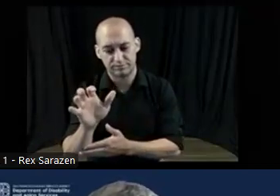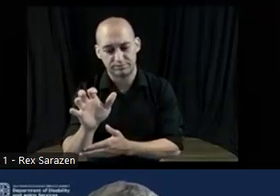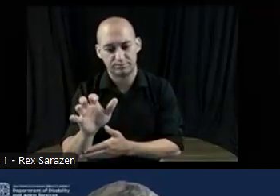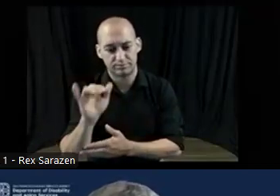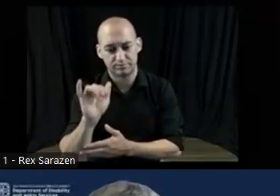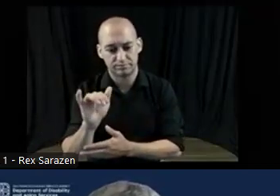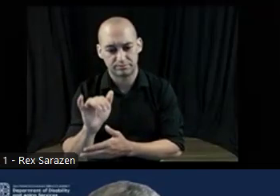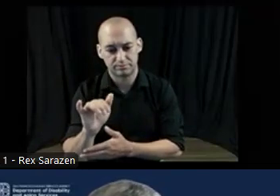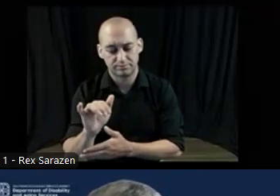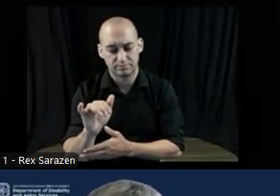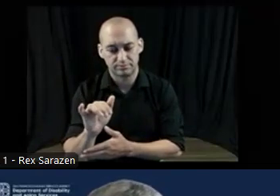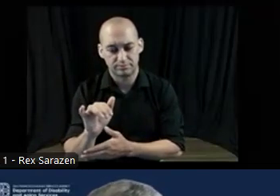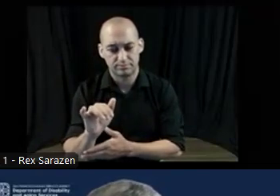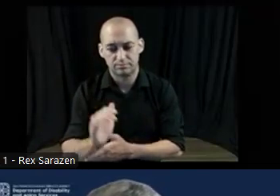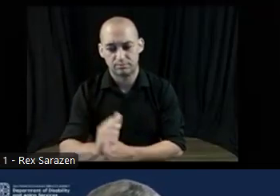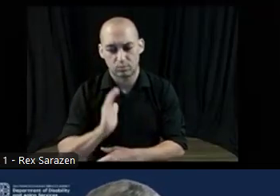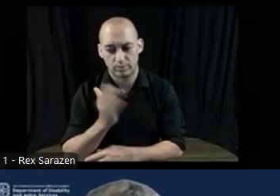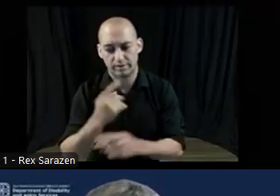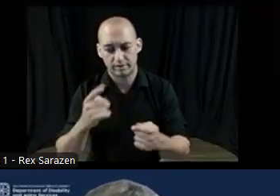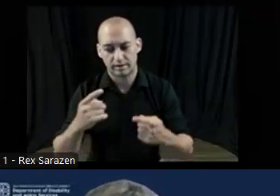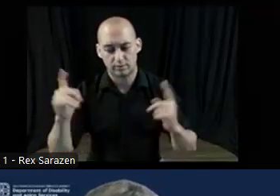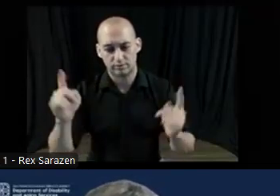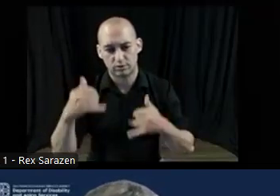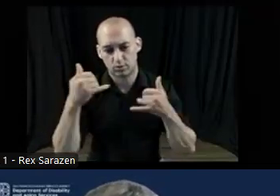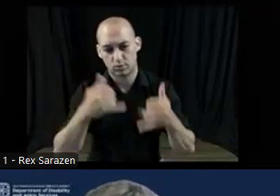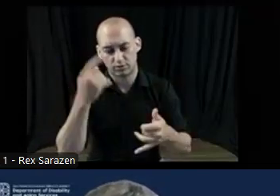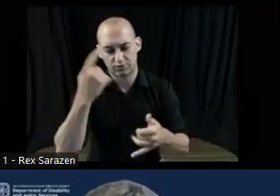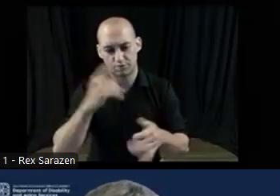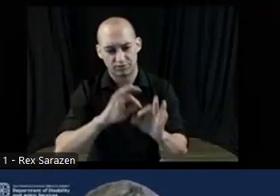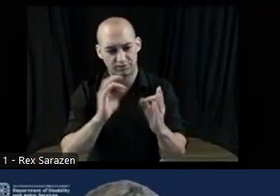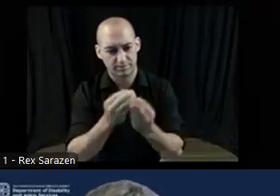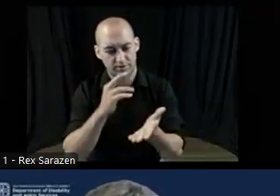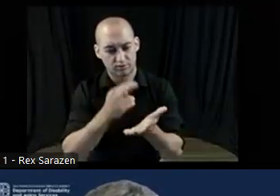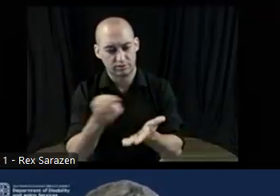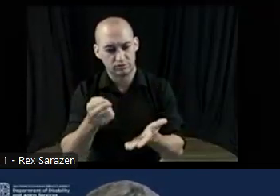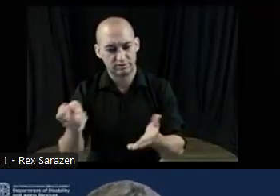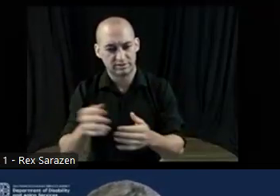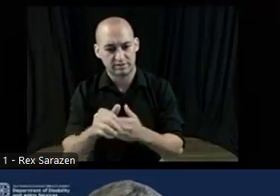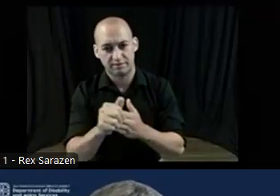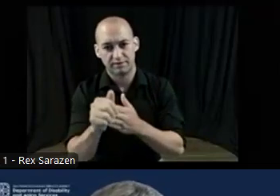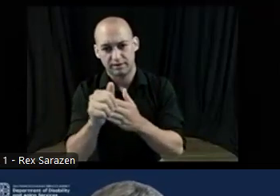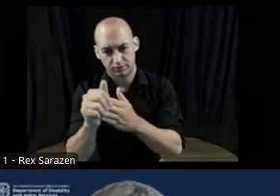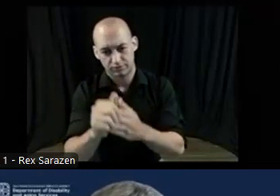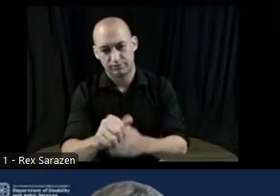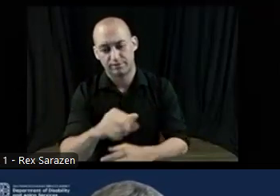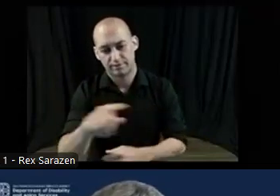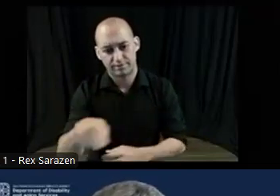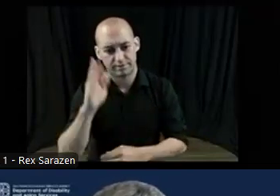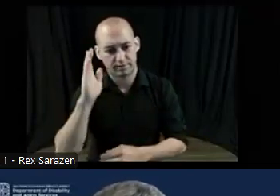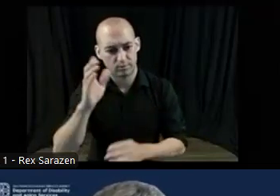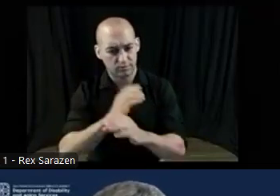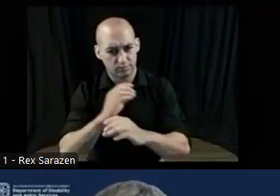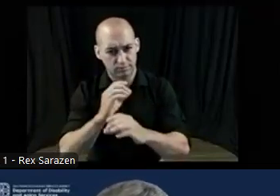grant. We announced an award for the Family Resource Navigators. They're going to be looking specifically